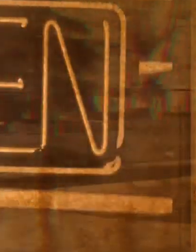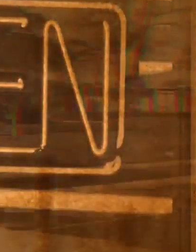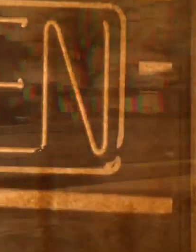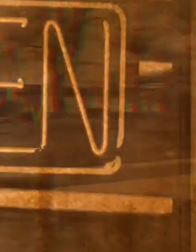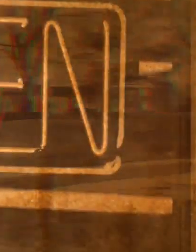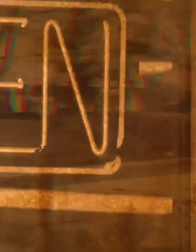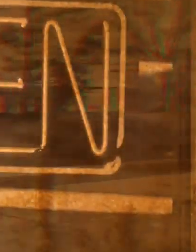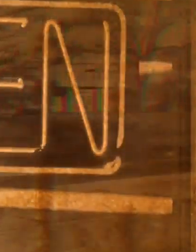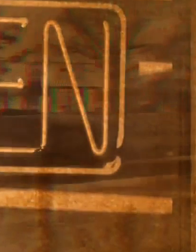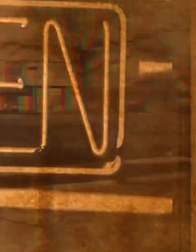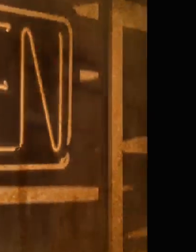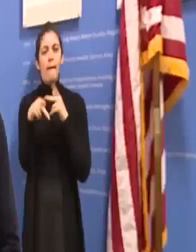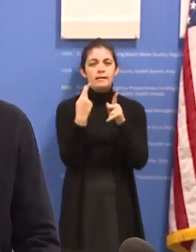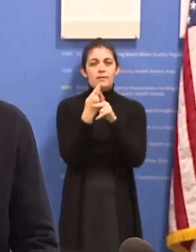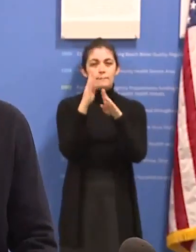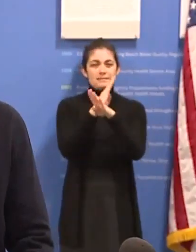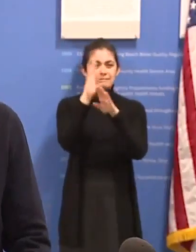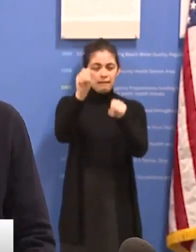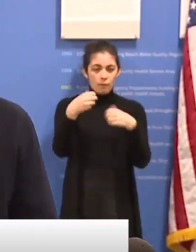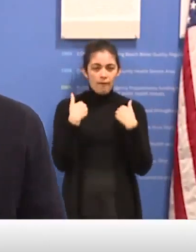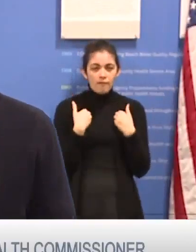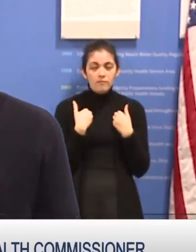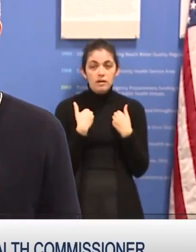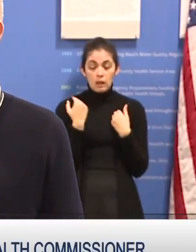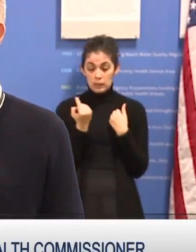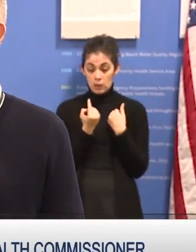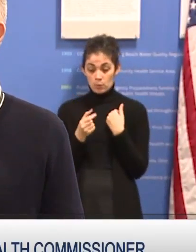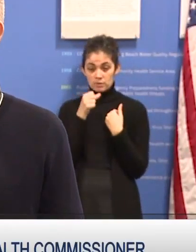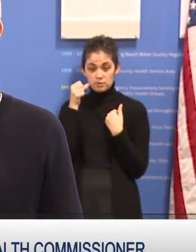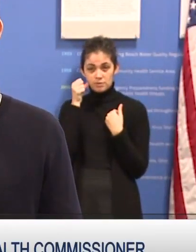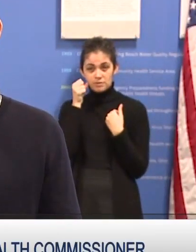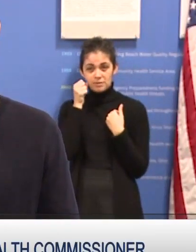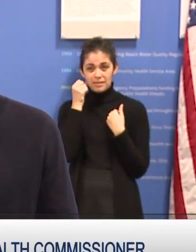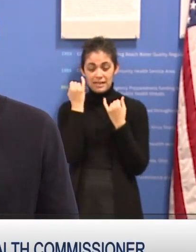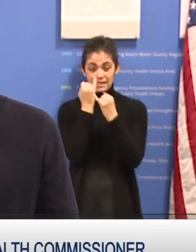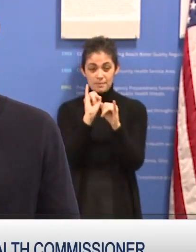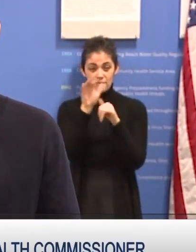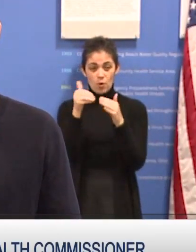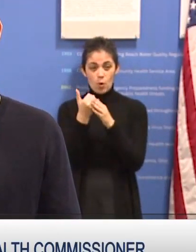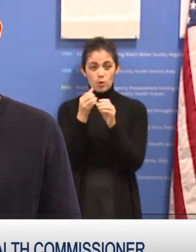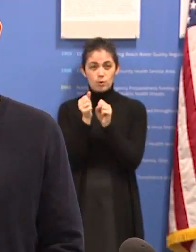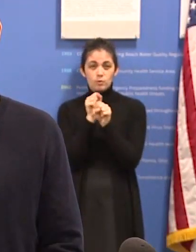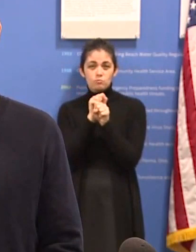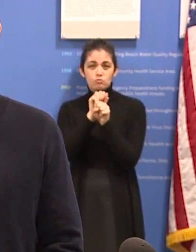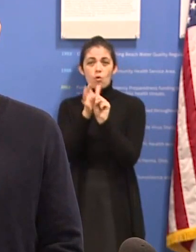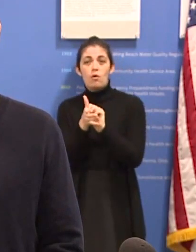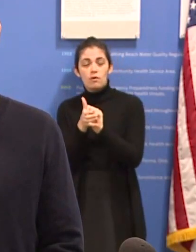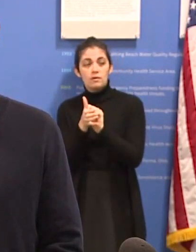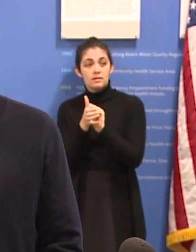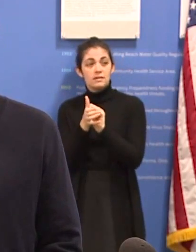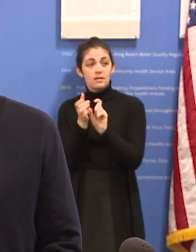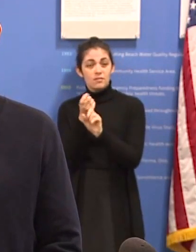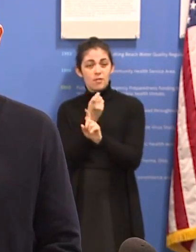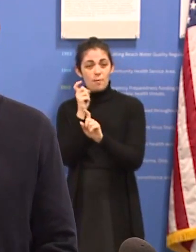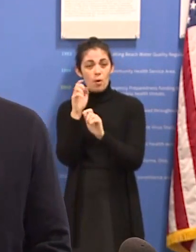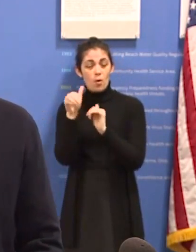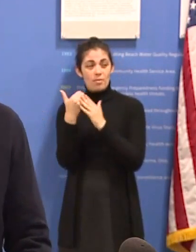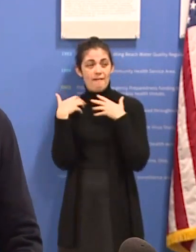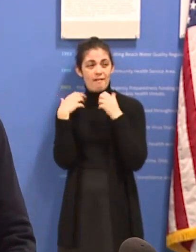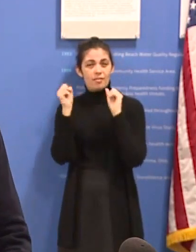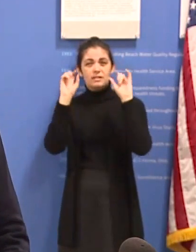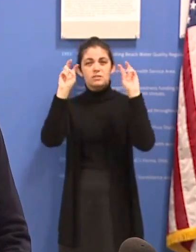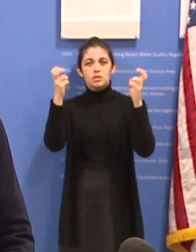stay-at-home order and remain open. Yesterday alone, independent of all the coronavirus calls we get from the public about health issues,